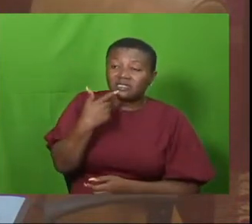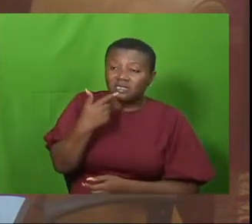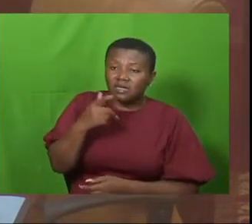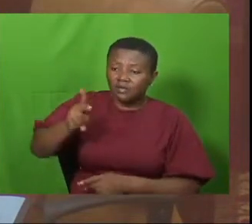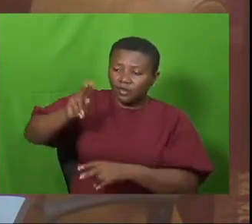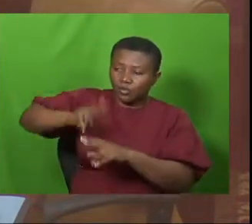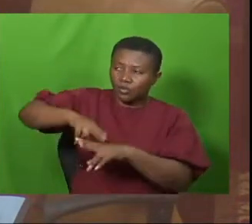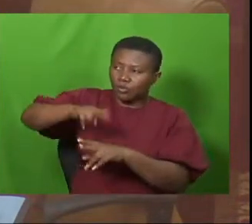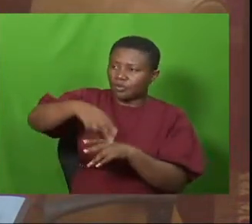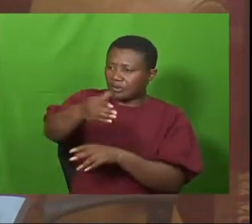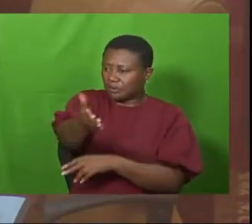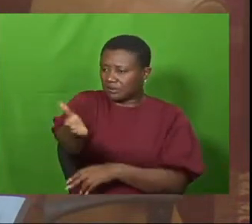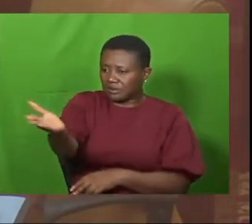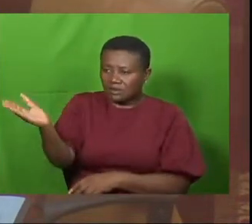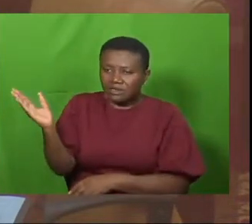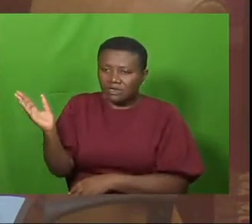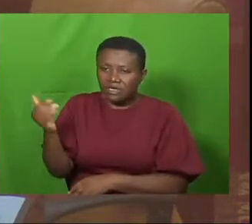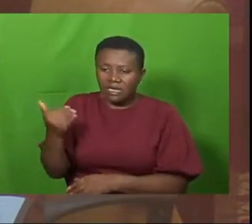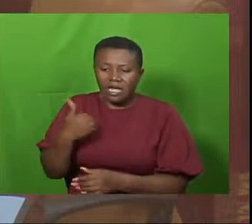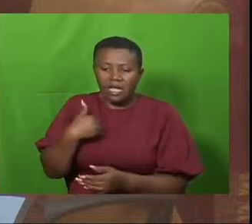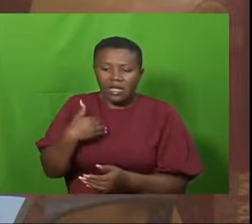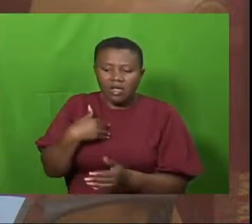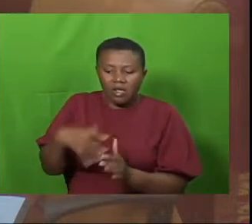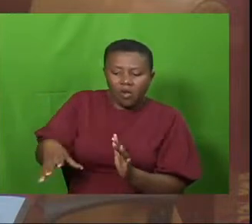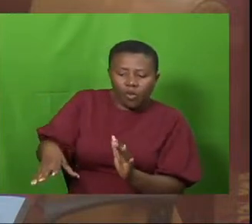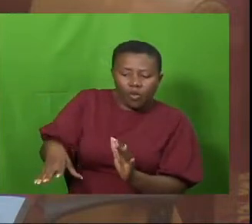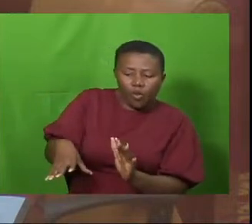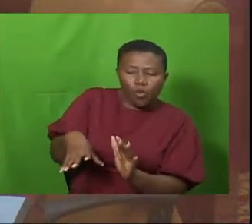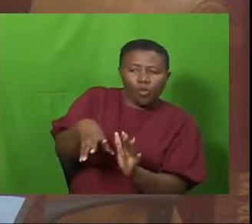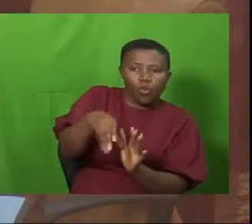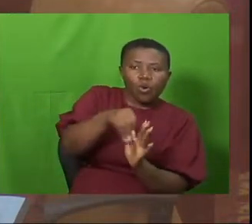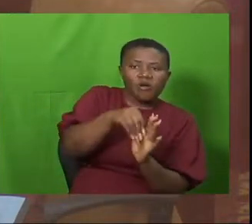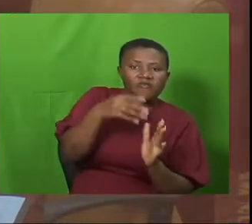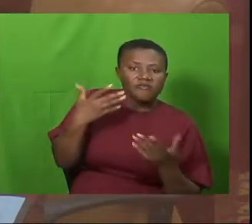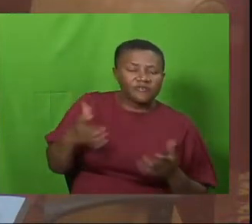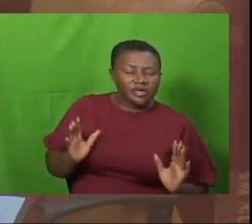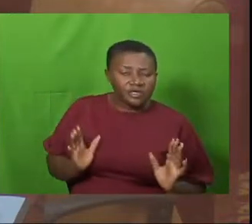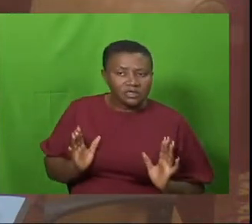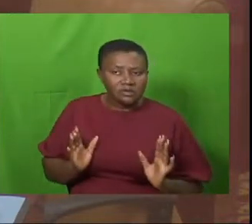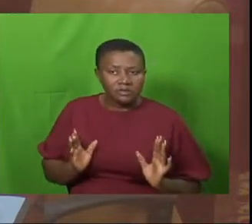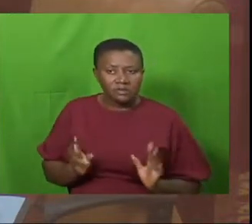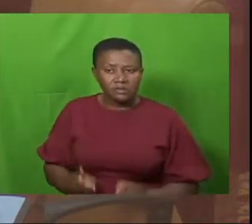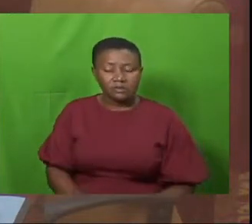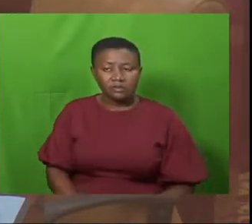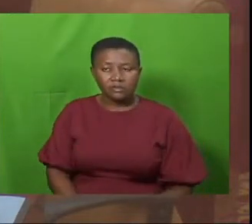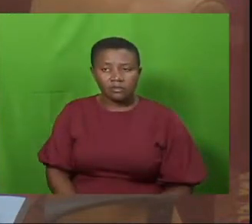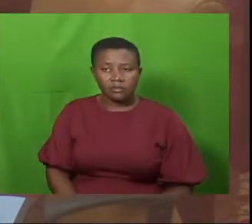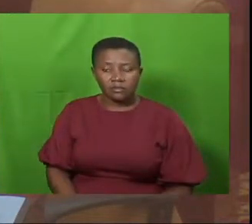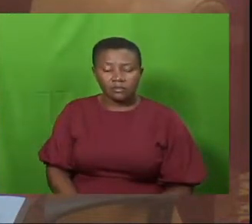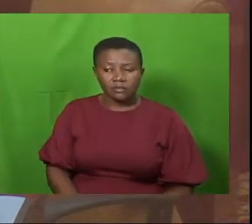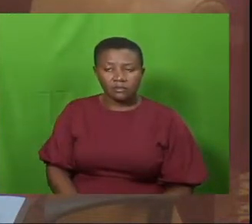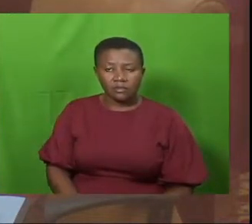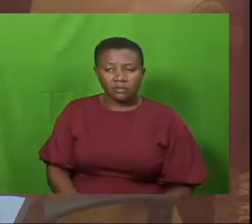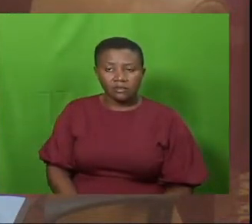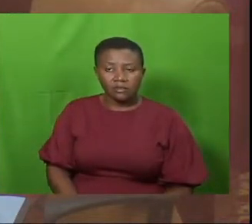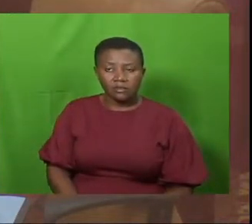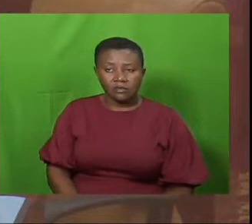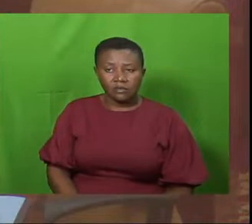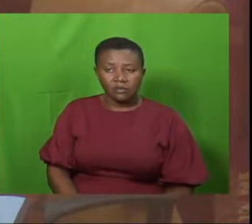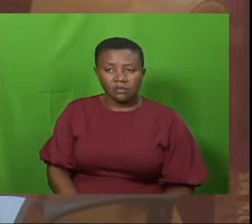here. There's a verbatim report of whatever has been said here. So, Mr. Speaker, enough of that. If